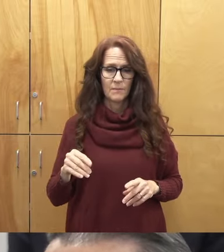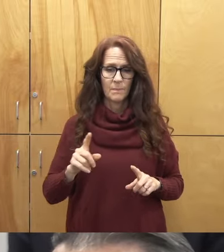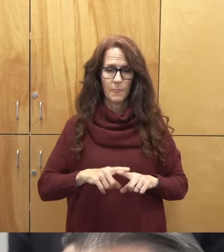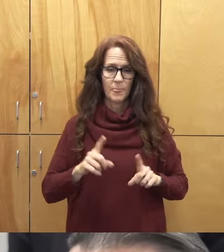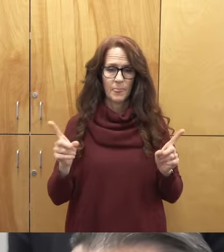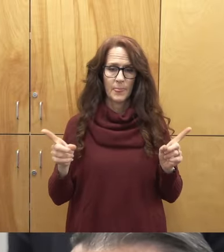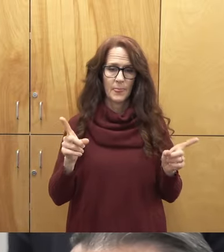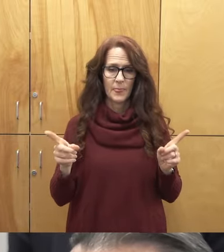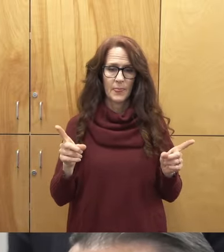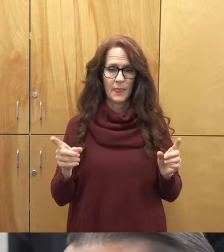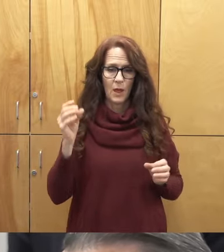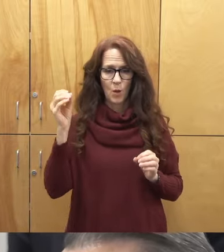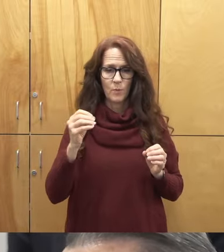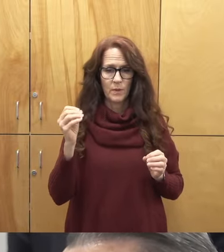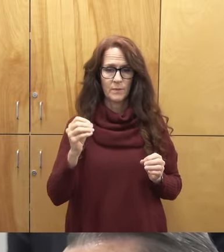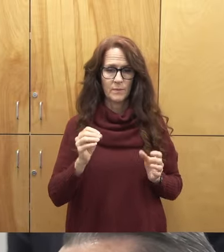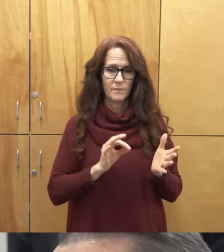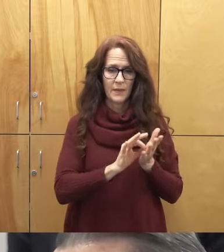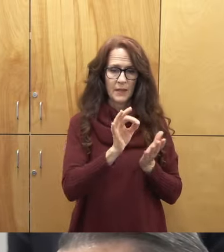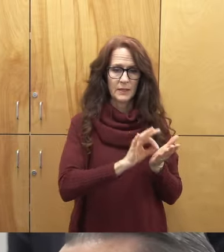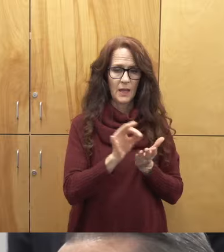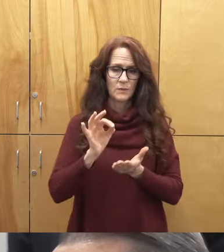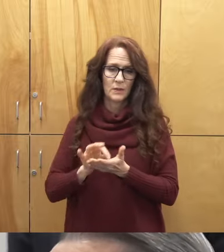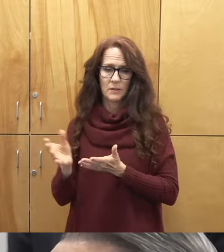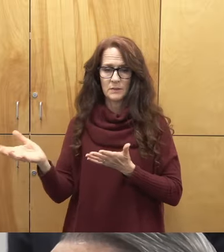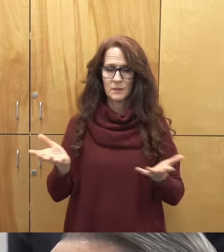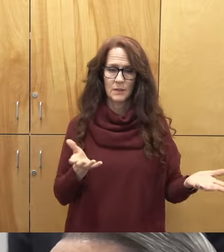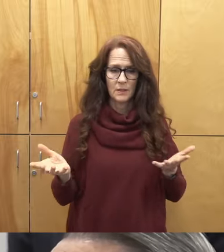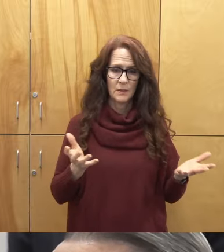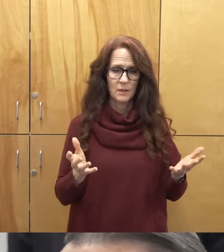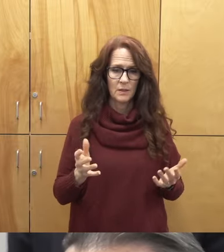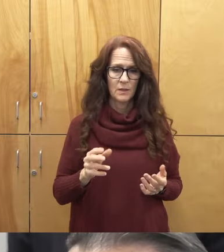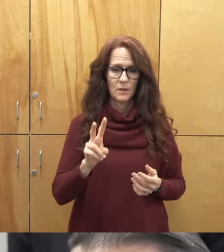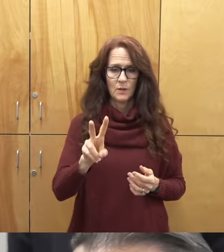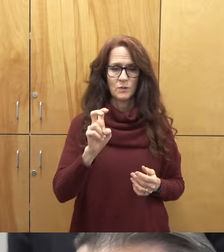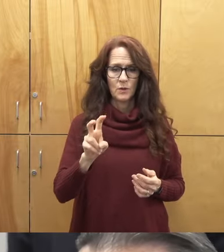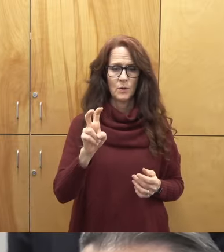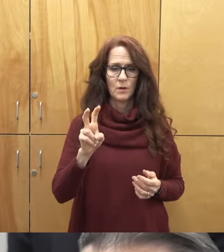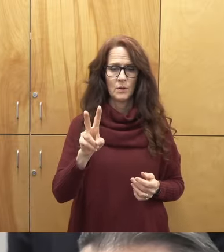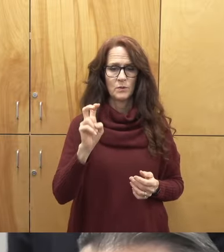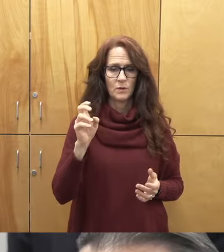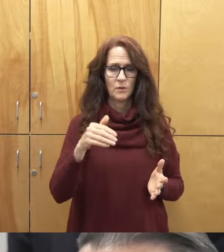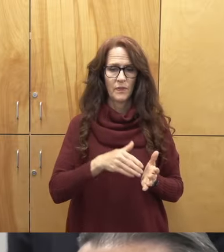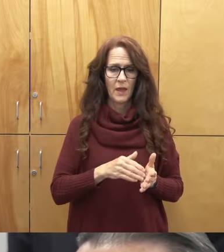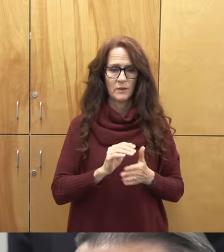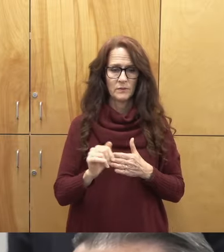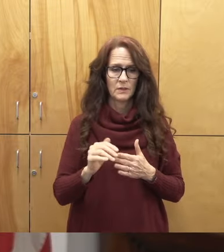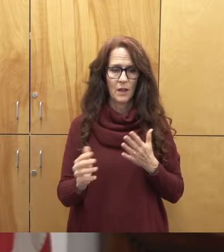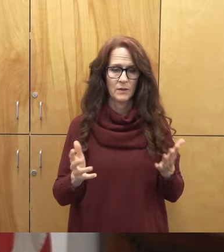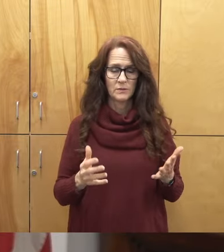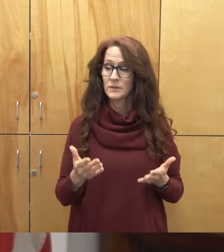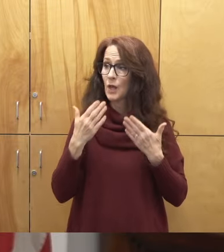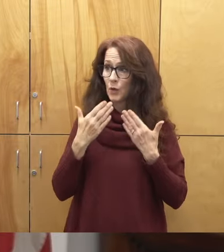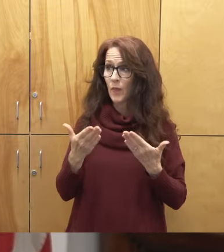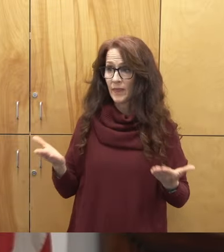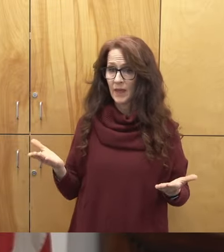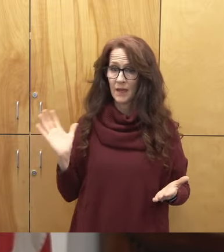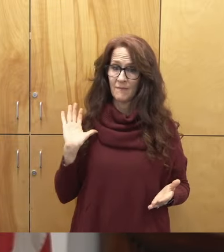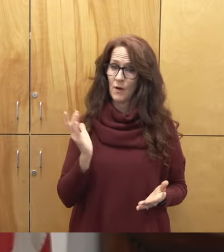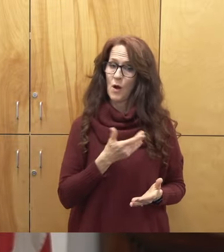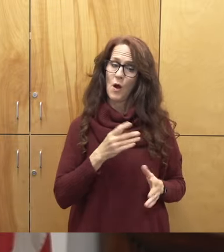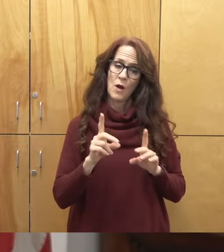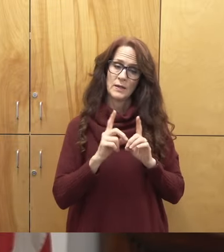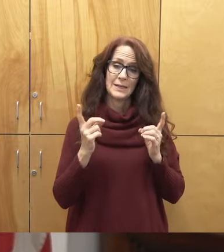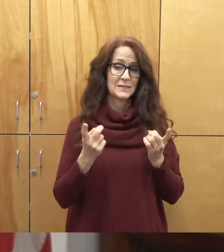difference of opinion between the accountants among us was about $200,000. Okay. And this is a good thing for our